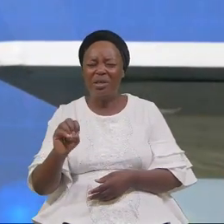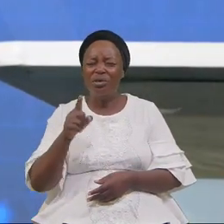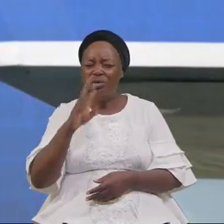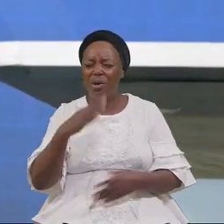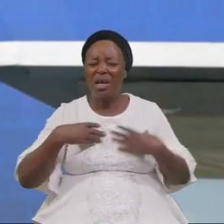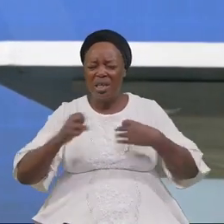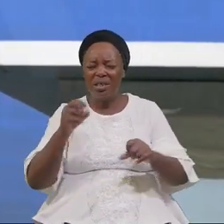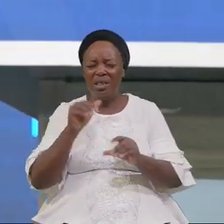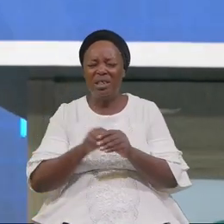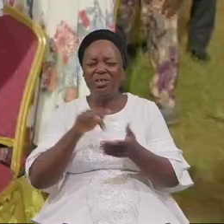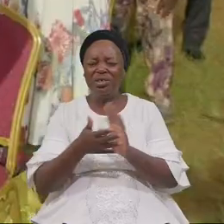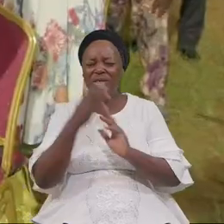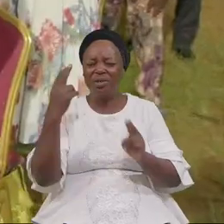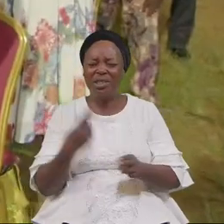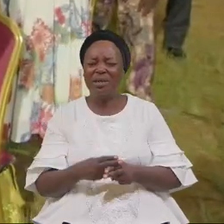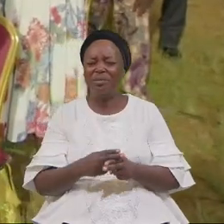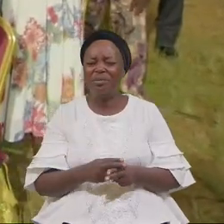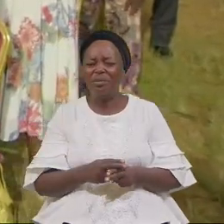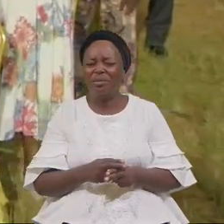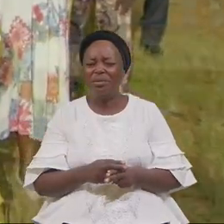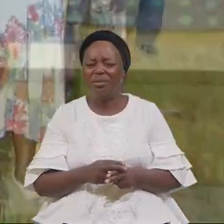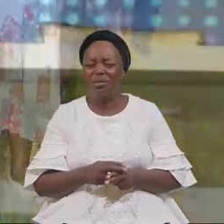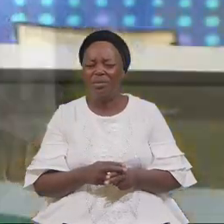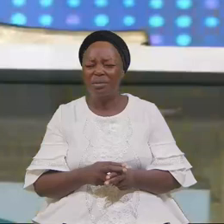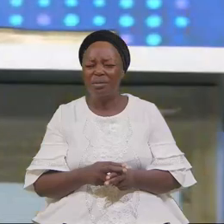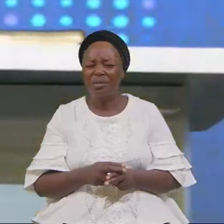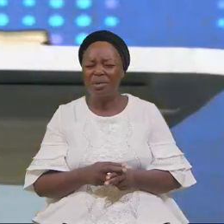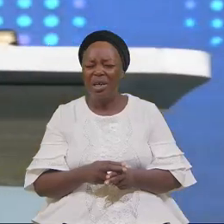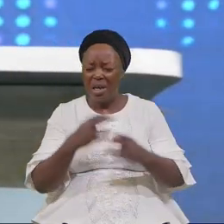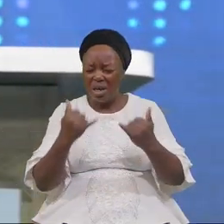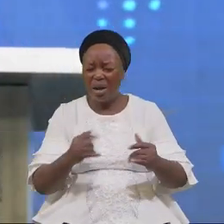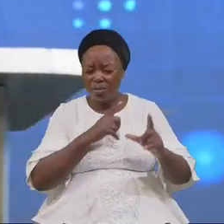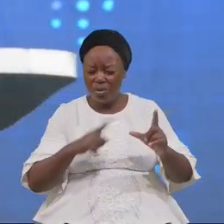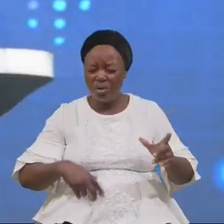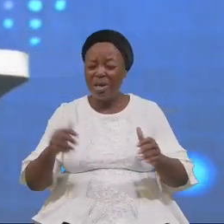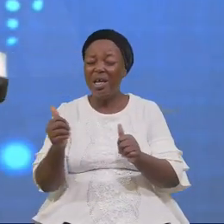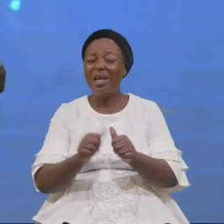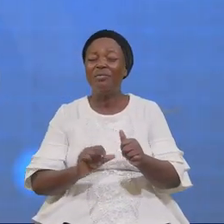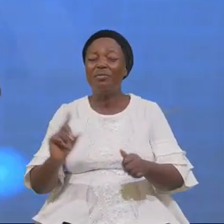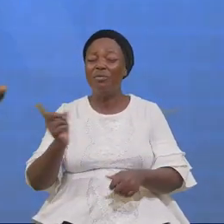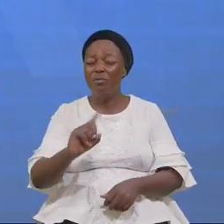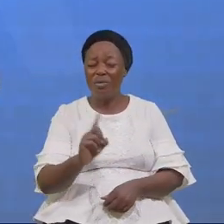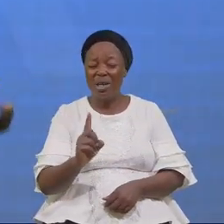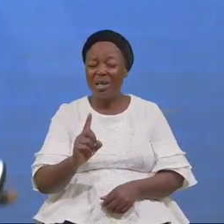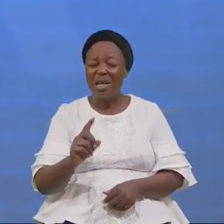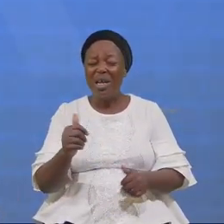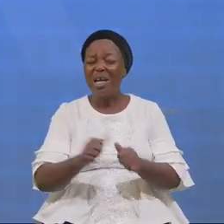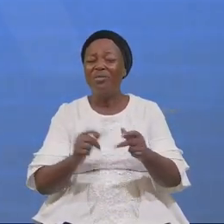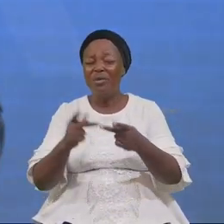in Jesus' name. Now, Lord, everywhere, for